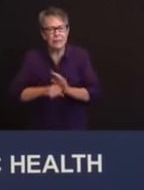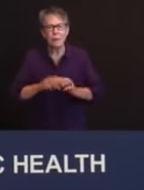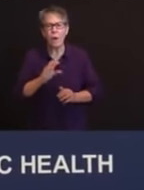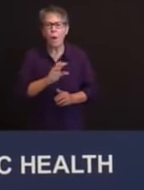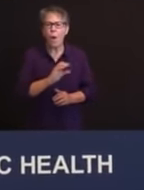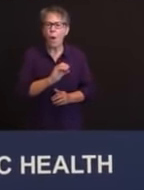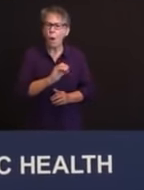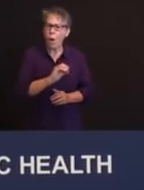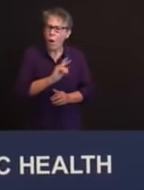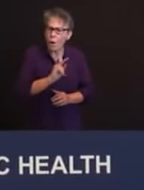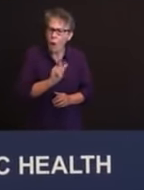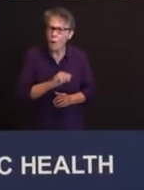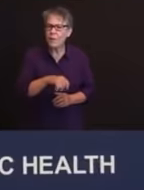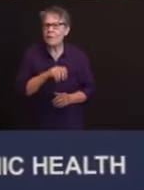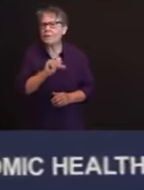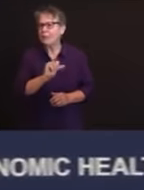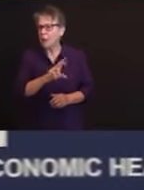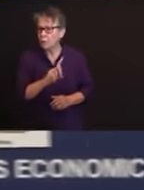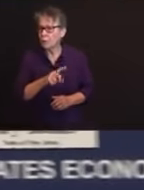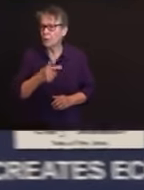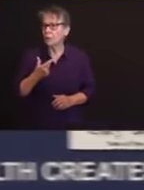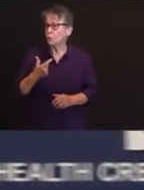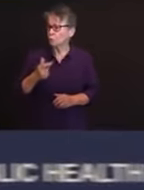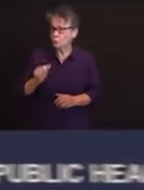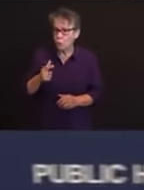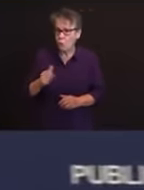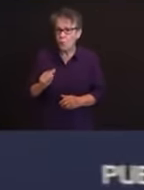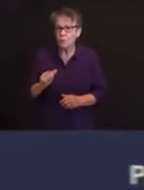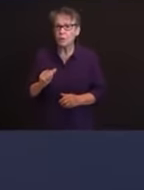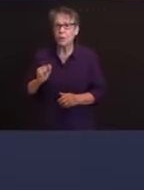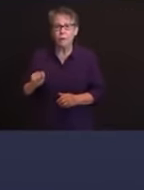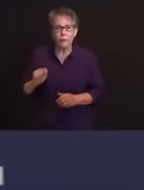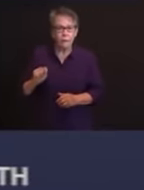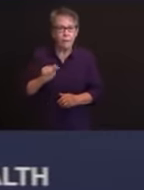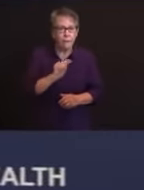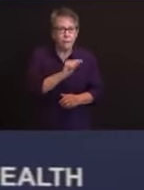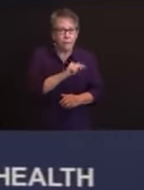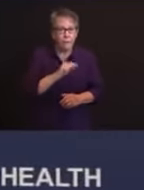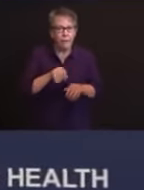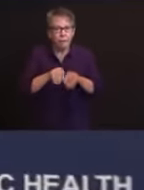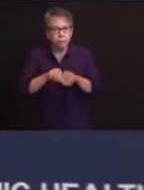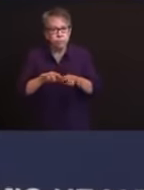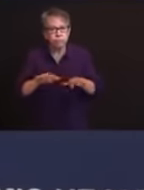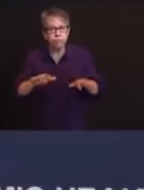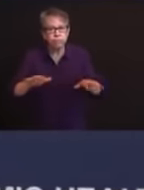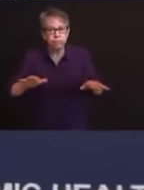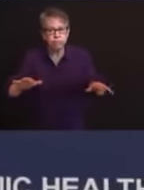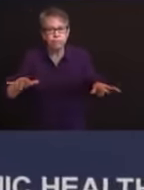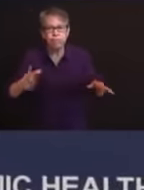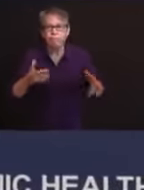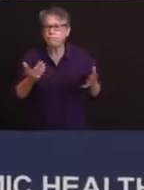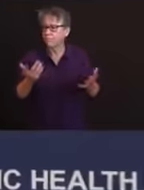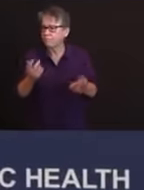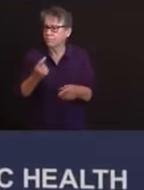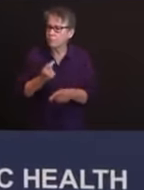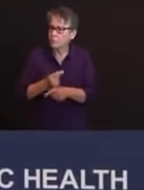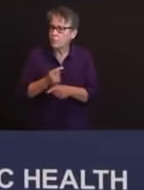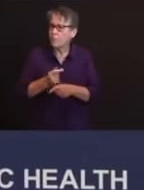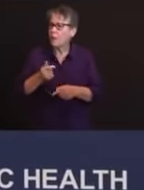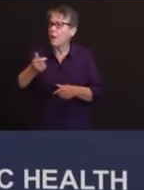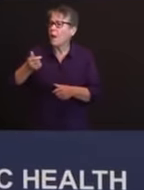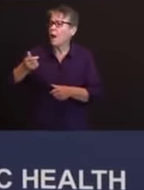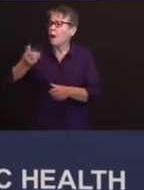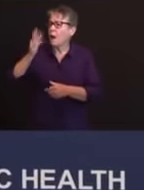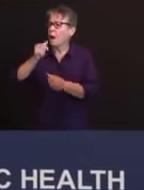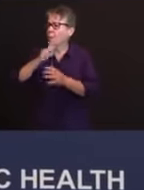includes Georgia, where there are still going to be 2 runoffs in January. Right? Yeah, very much so. God bless you, man. Thank you so much. Thank